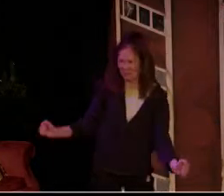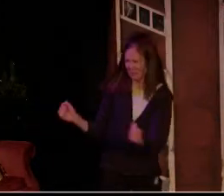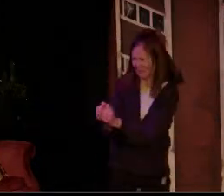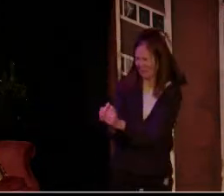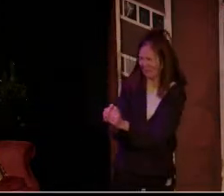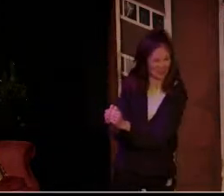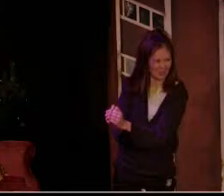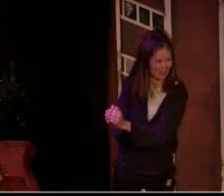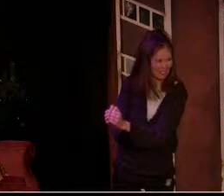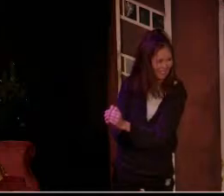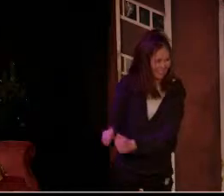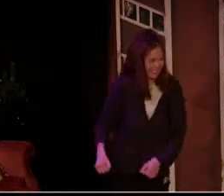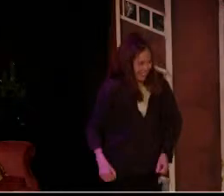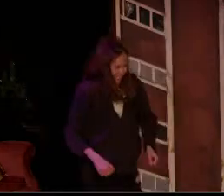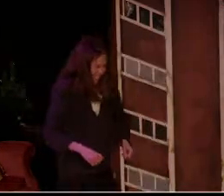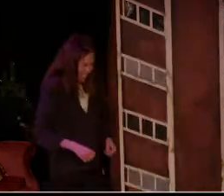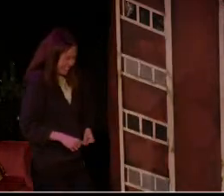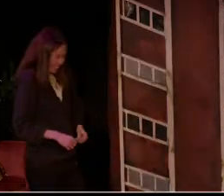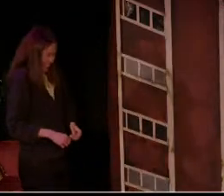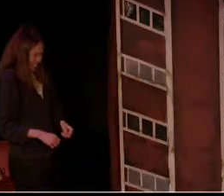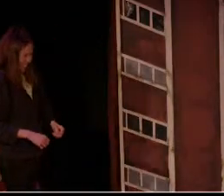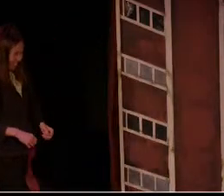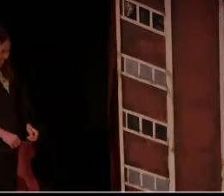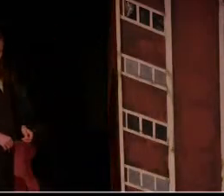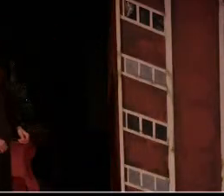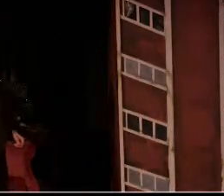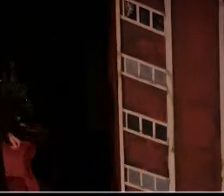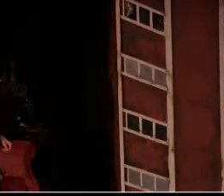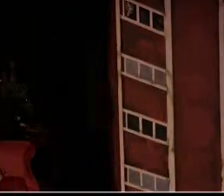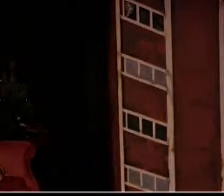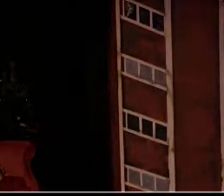Yes! Oh my god! Yes! Yes!